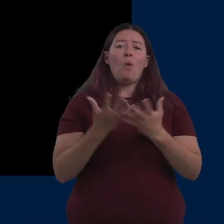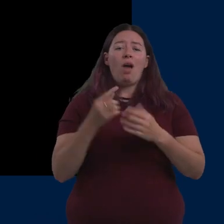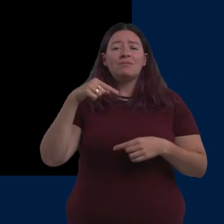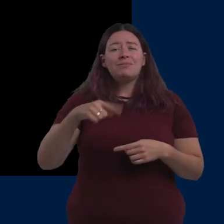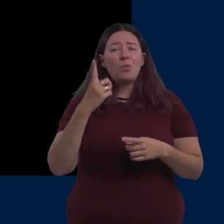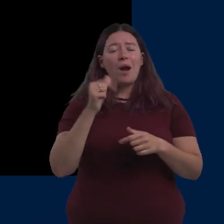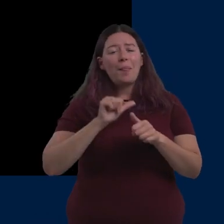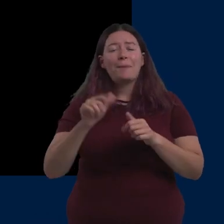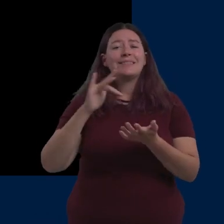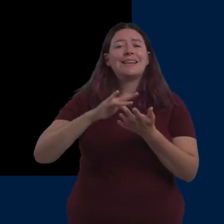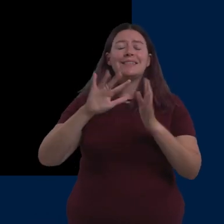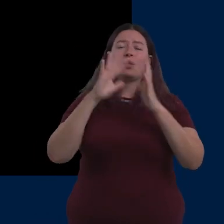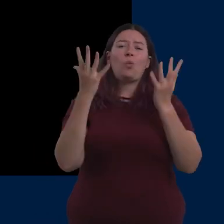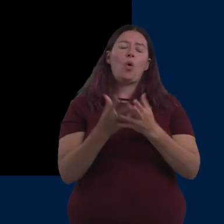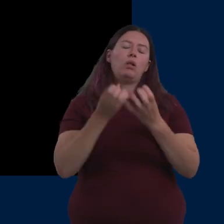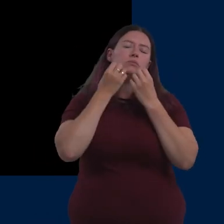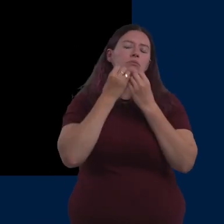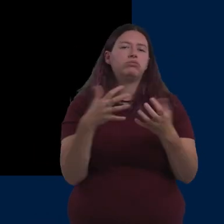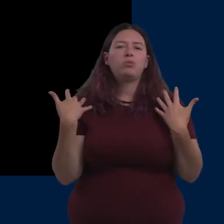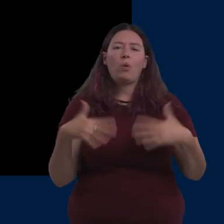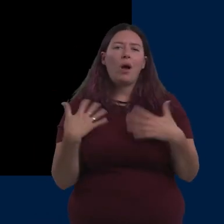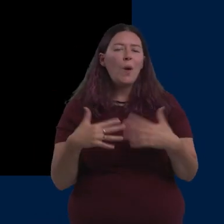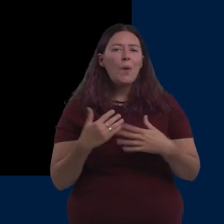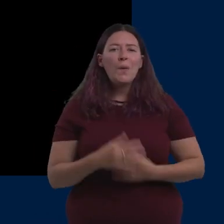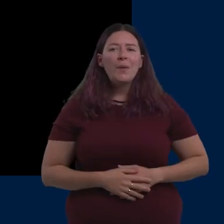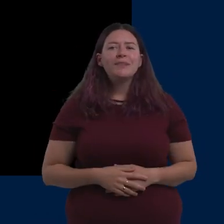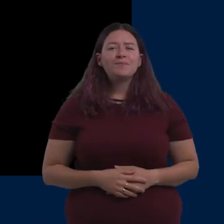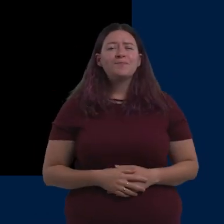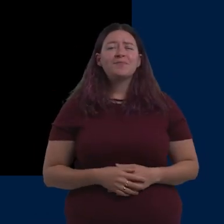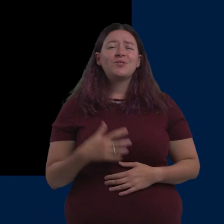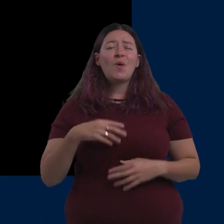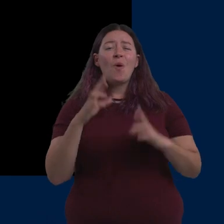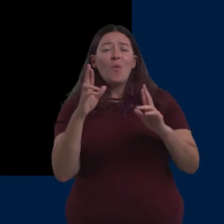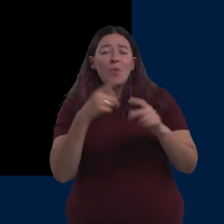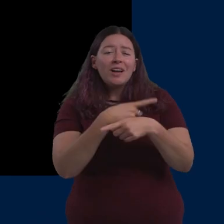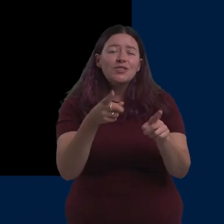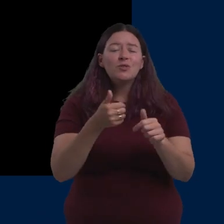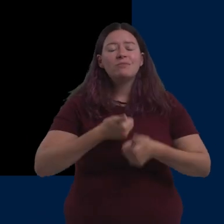most wonderful cities in the world is incredible. I wish you all the